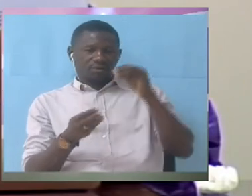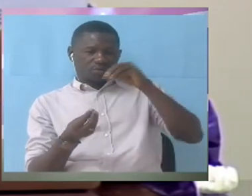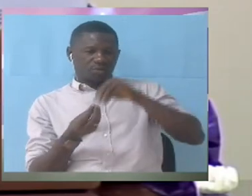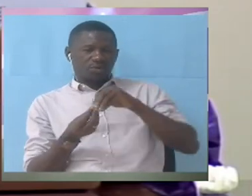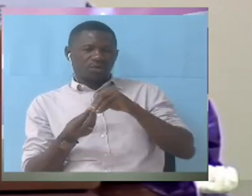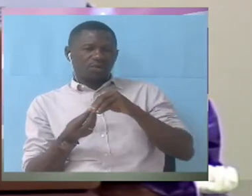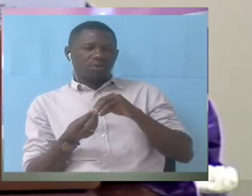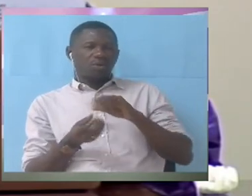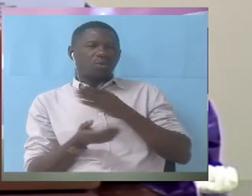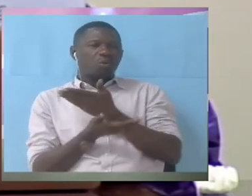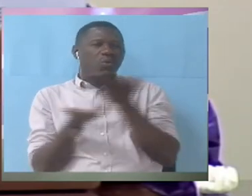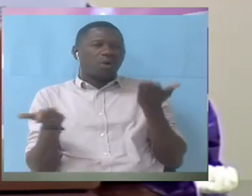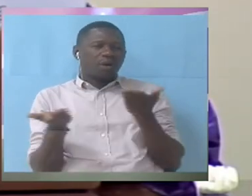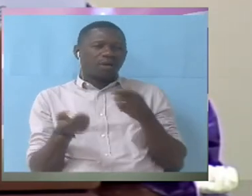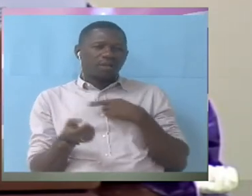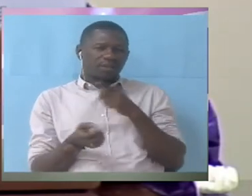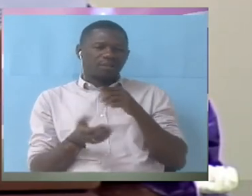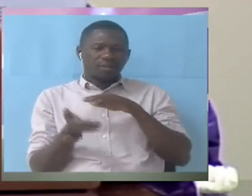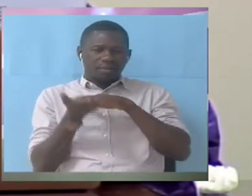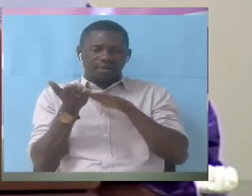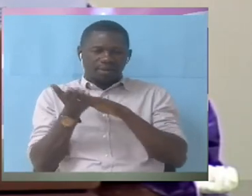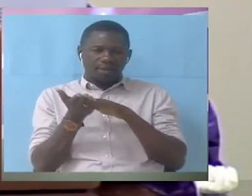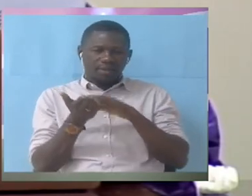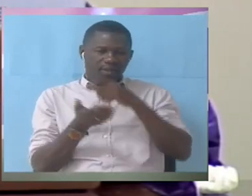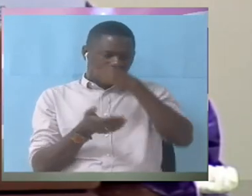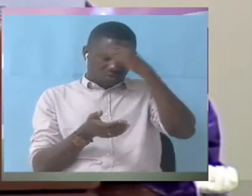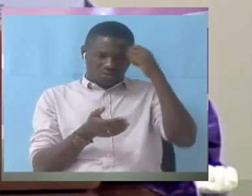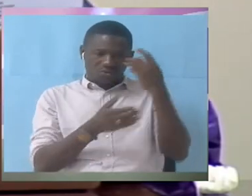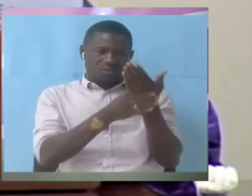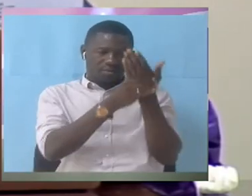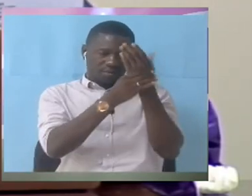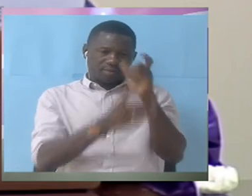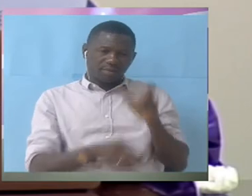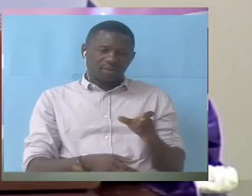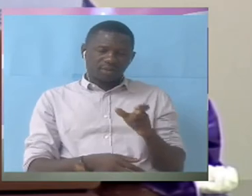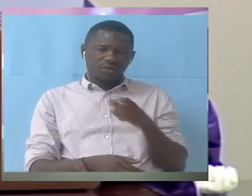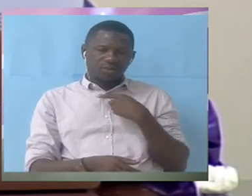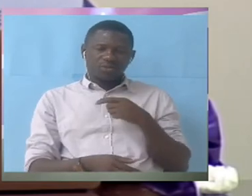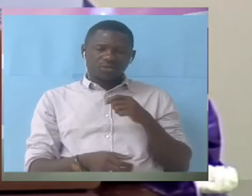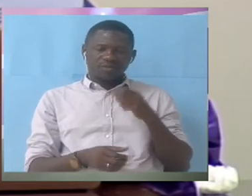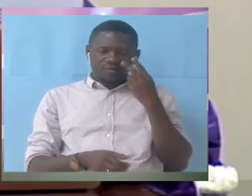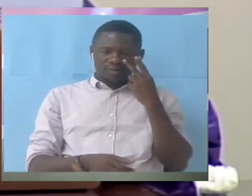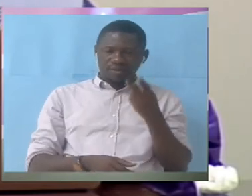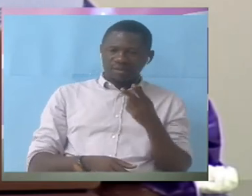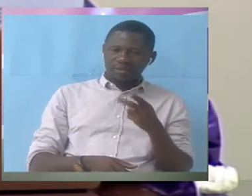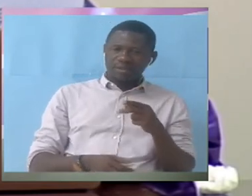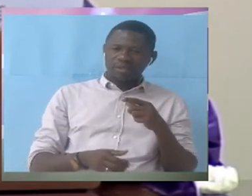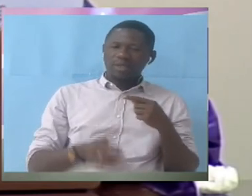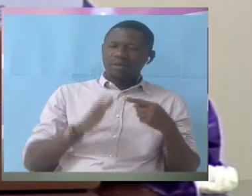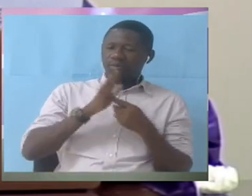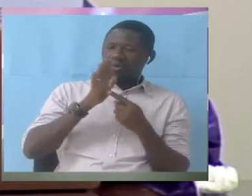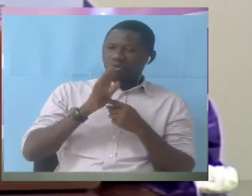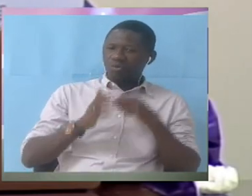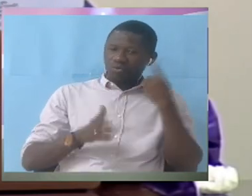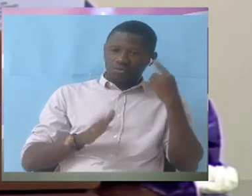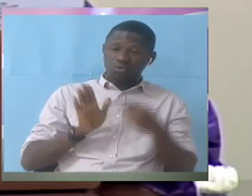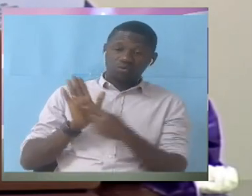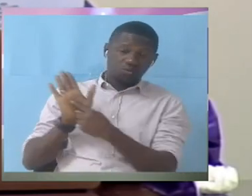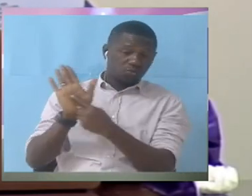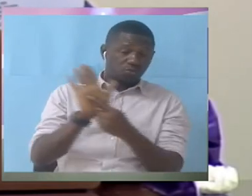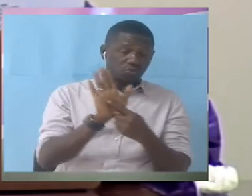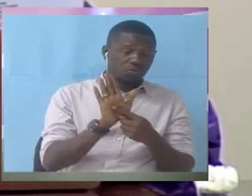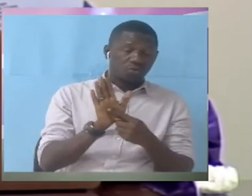why, as a medical practitioner, did you find it necessary to indicate to him that he cannot